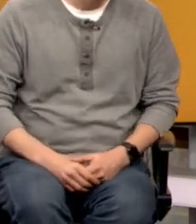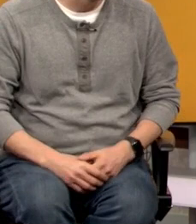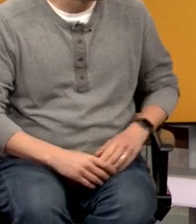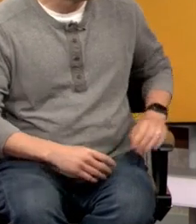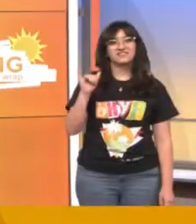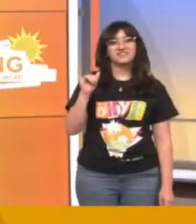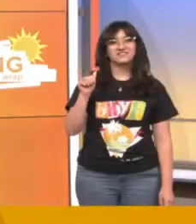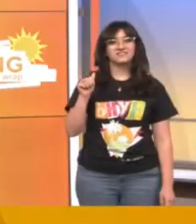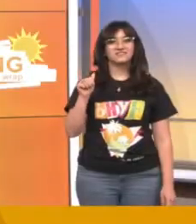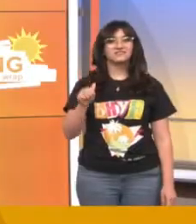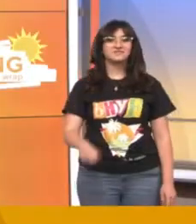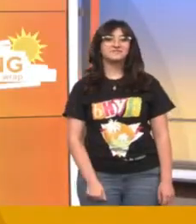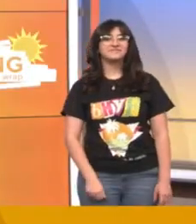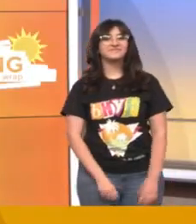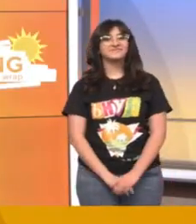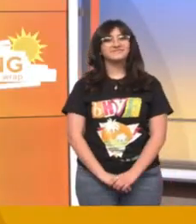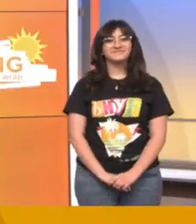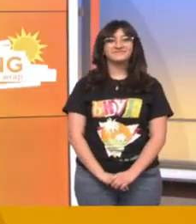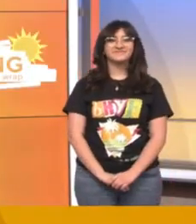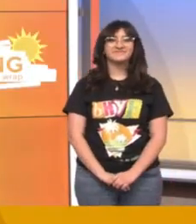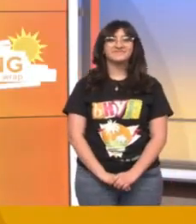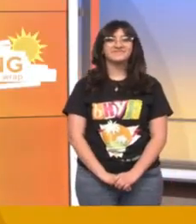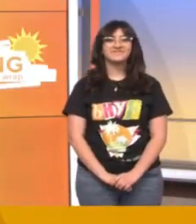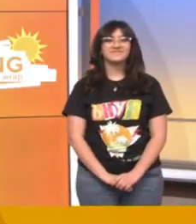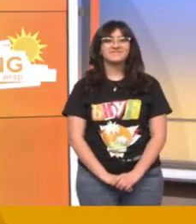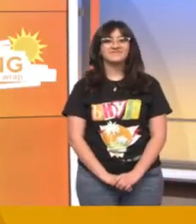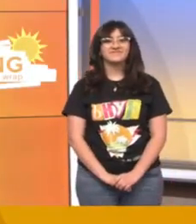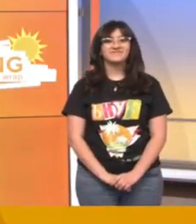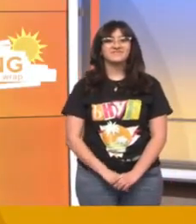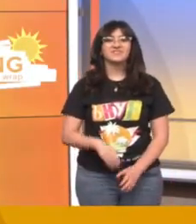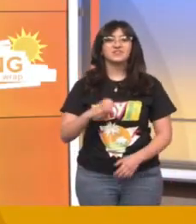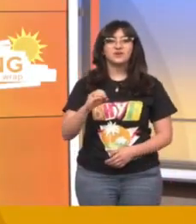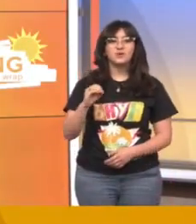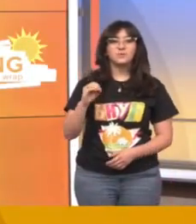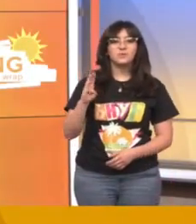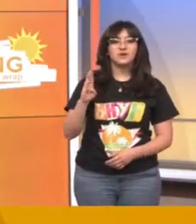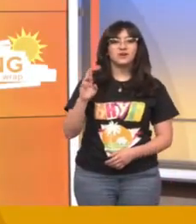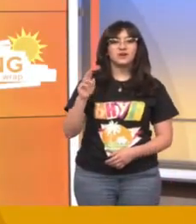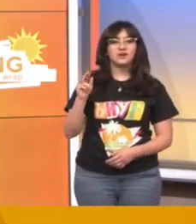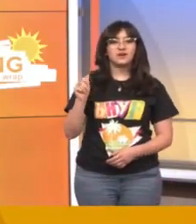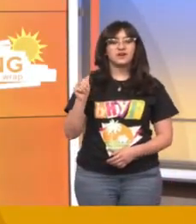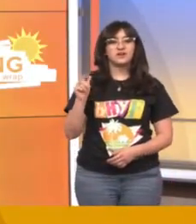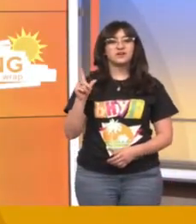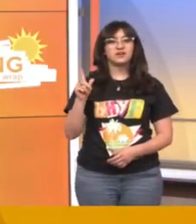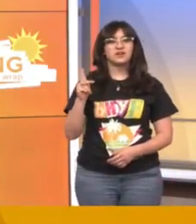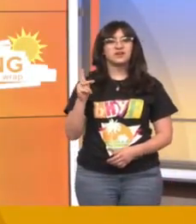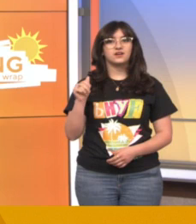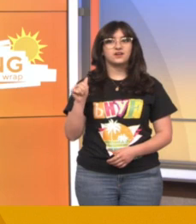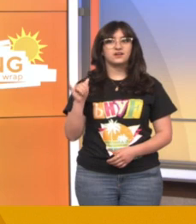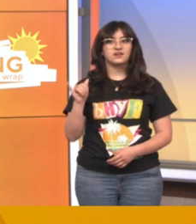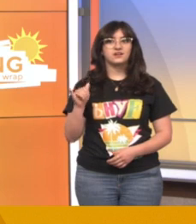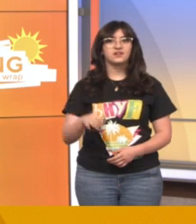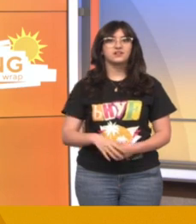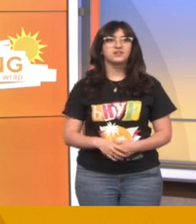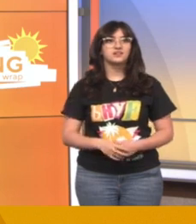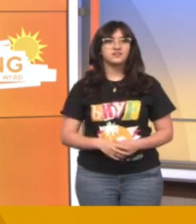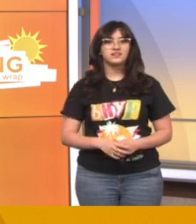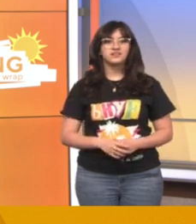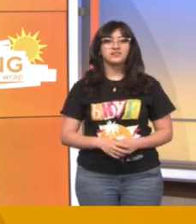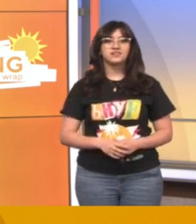have super fan Mark Liu. I am a huge fan. I think that Cobra Kai, the formula that Cobra Kai takes is one of the